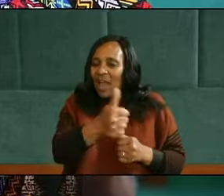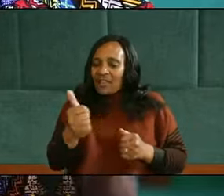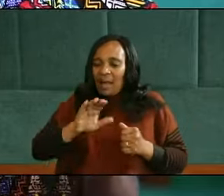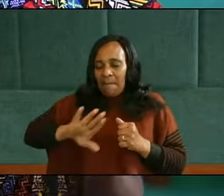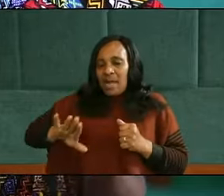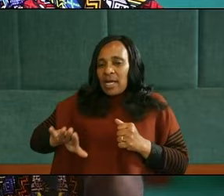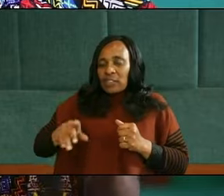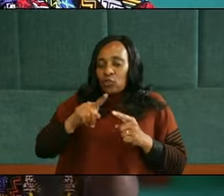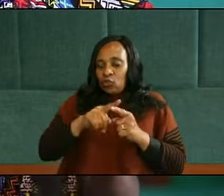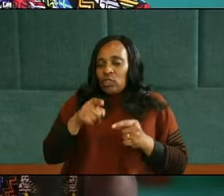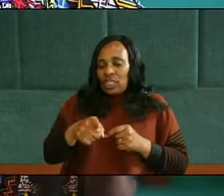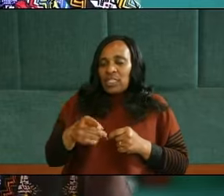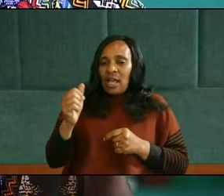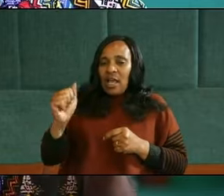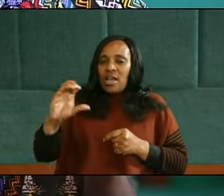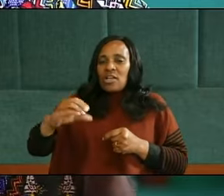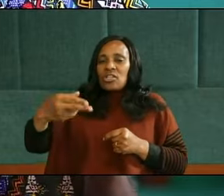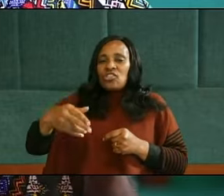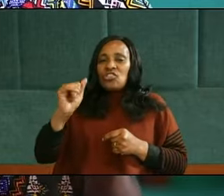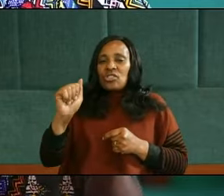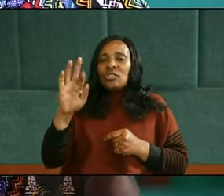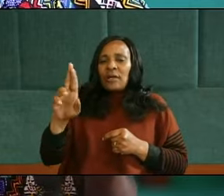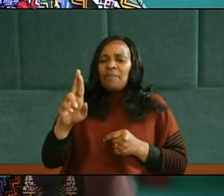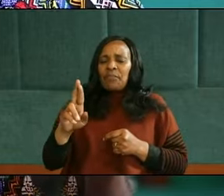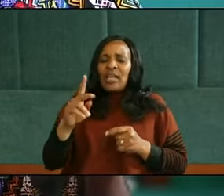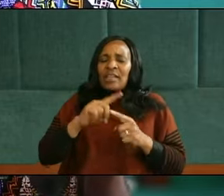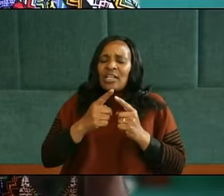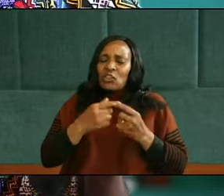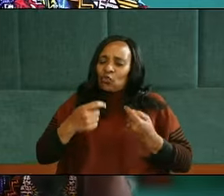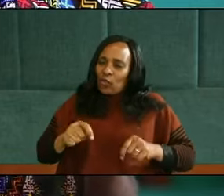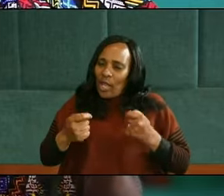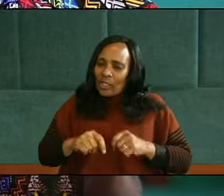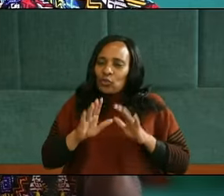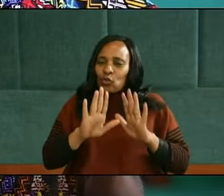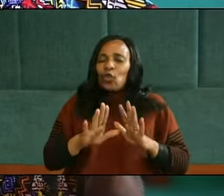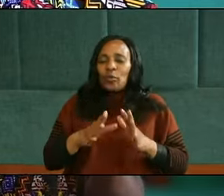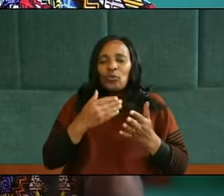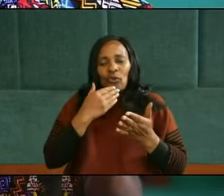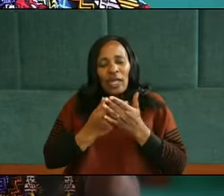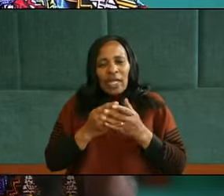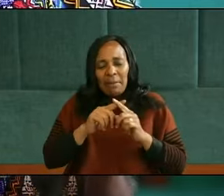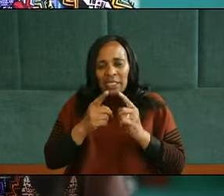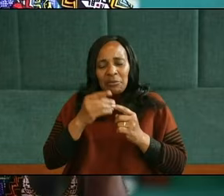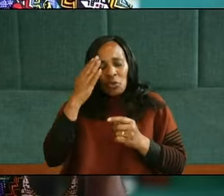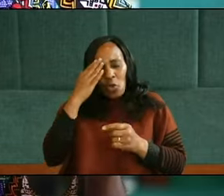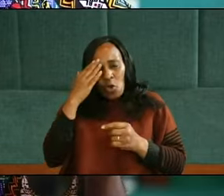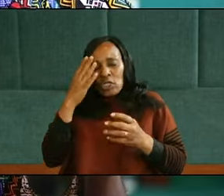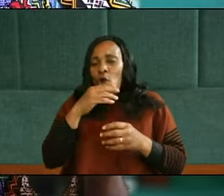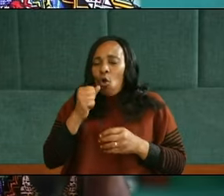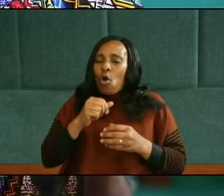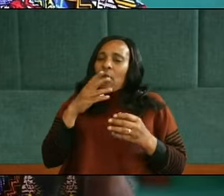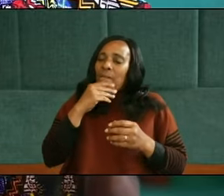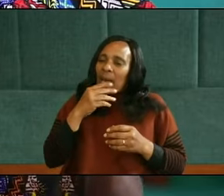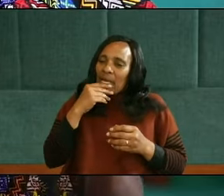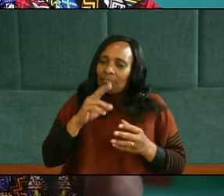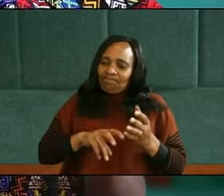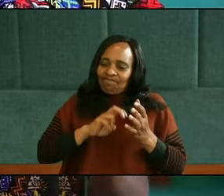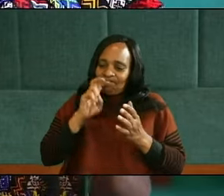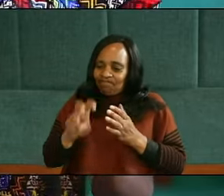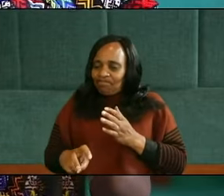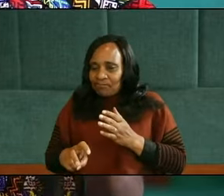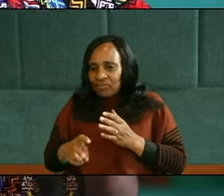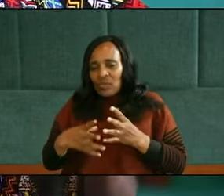Achia. Achia tried to stop crying to thank him. But before she knew it, the old man stood up and got off the